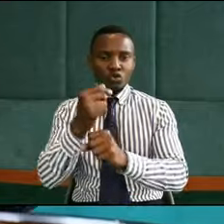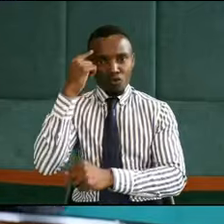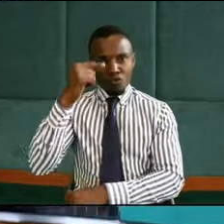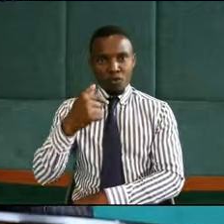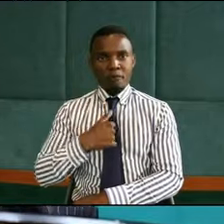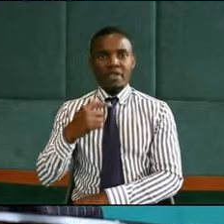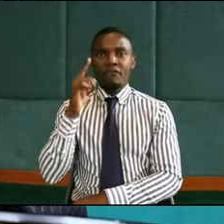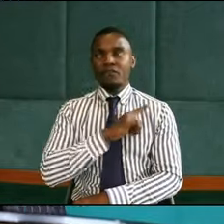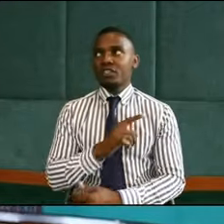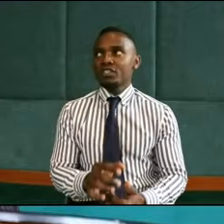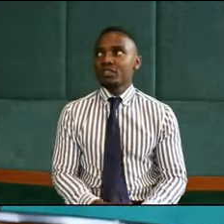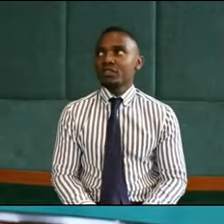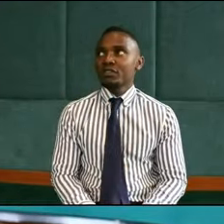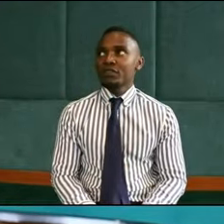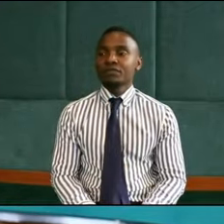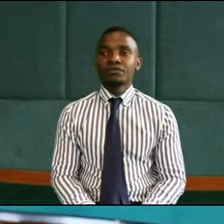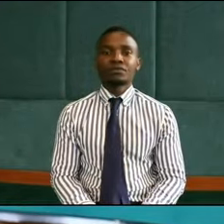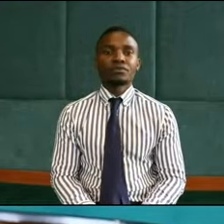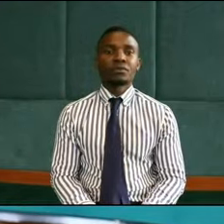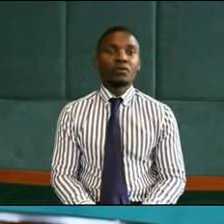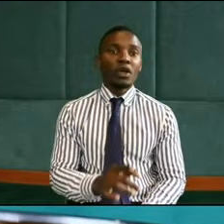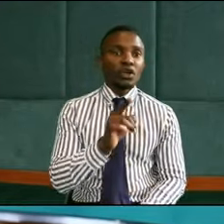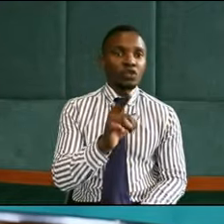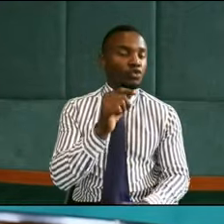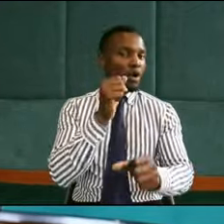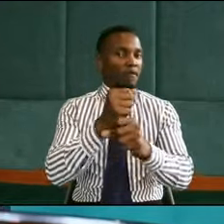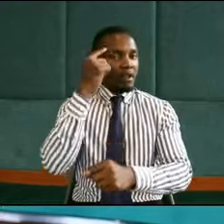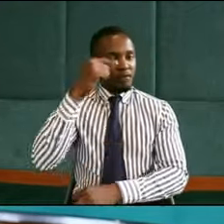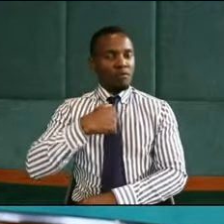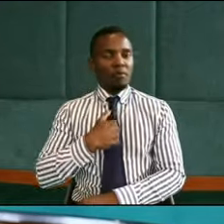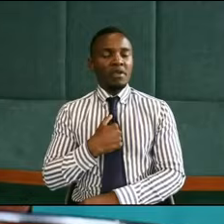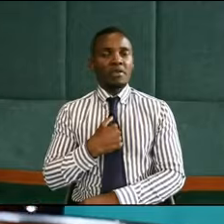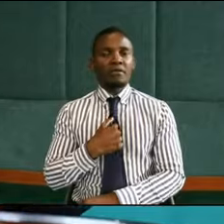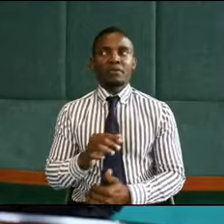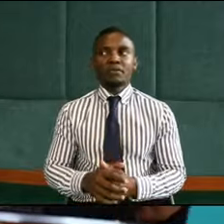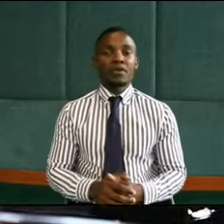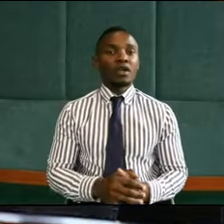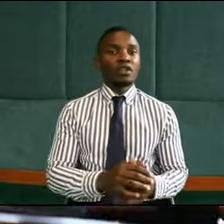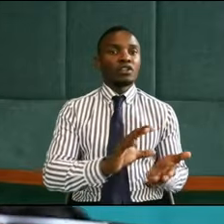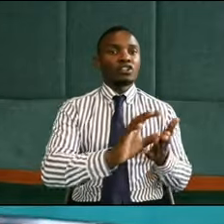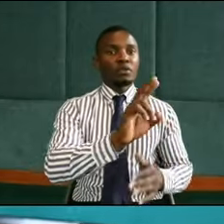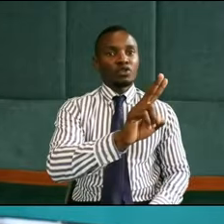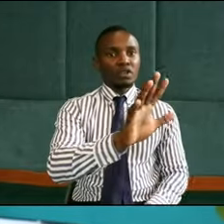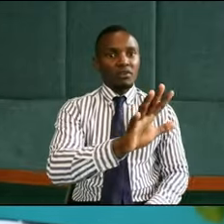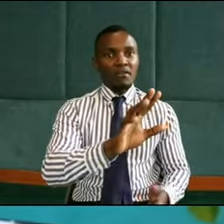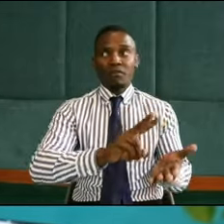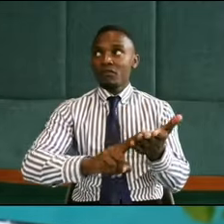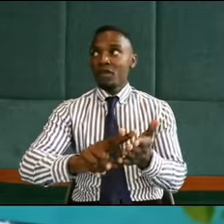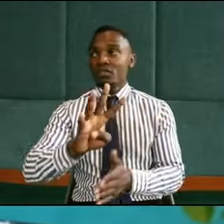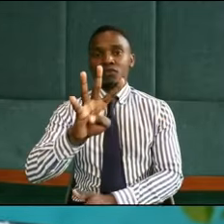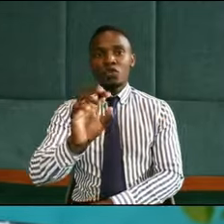it unto me." You have done it unto me. I know your sacrifice as a